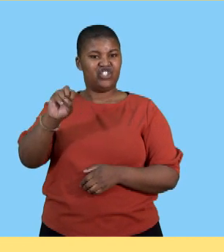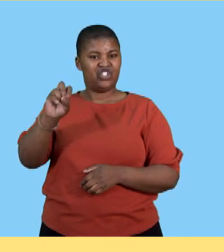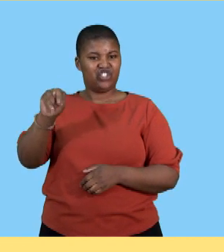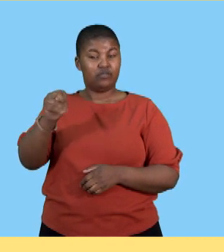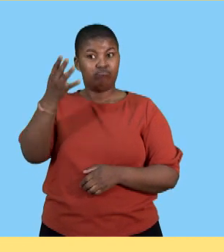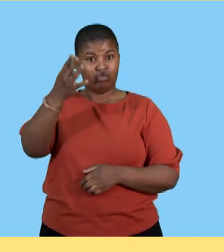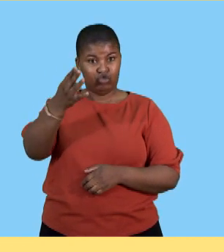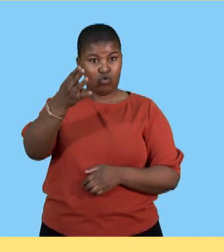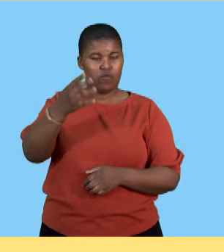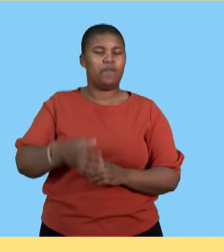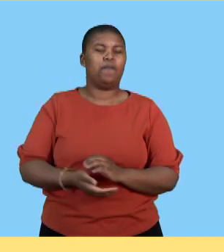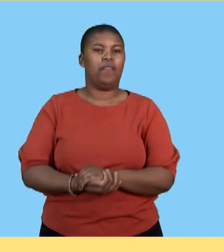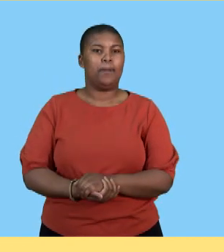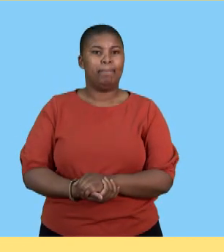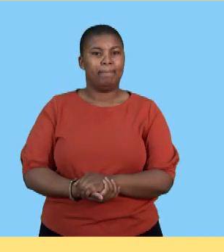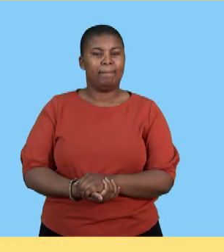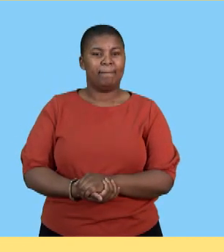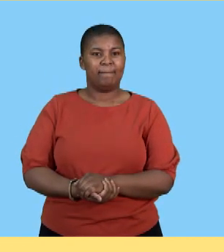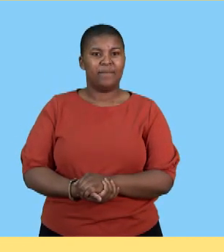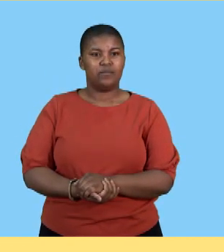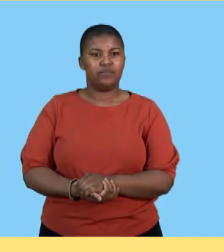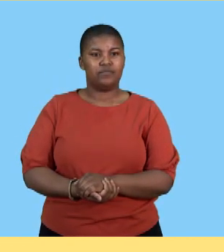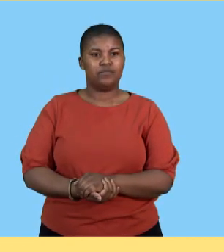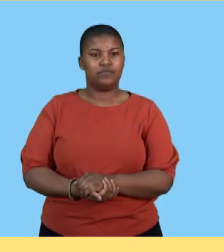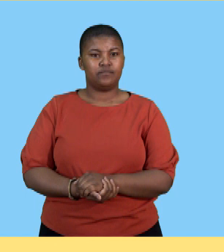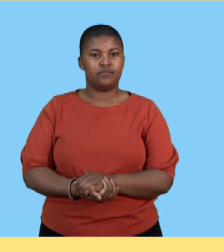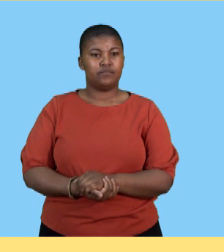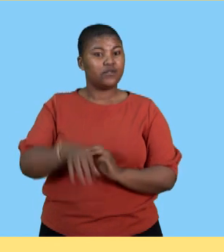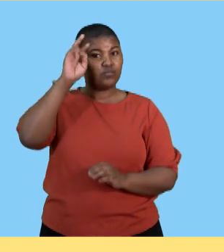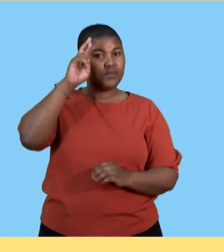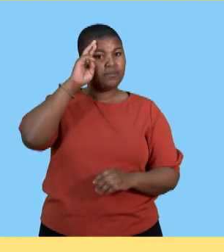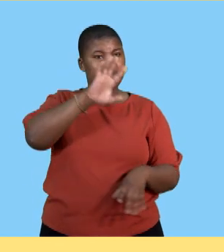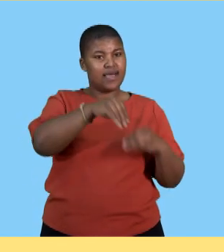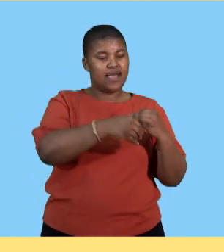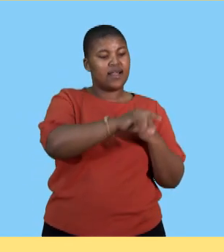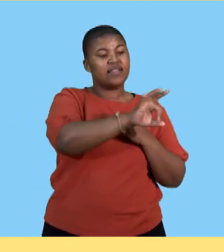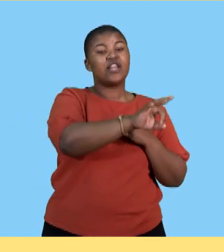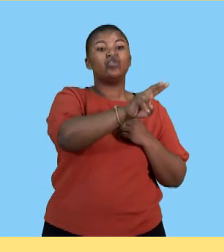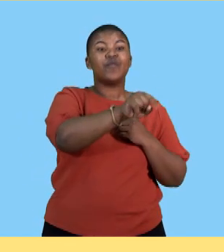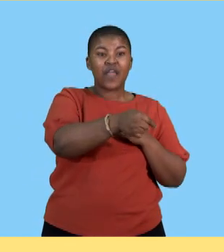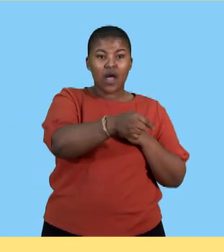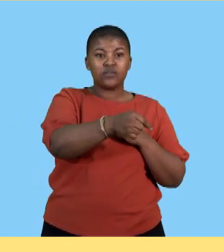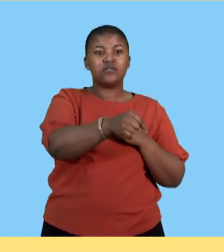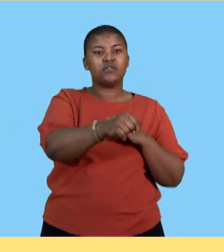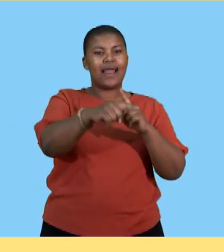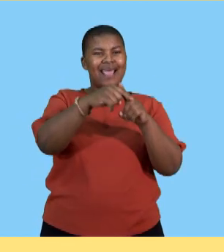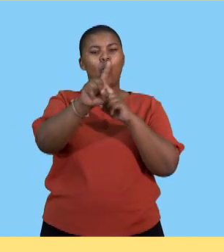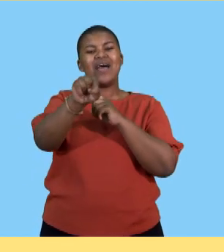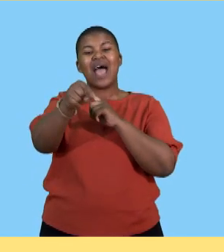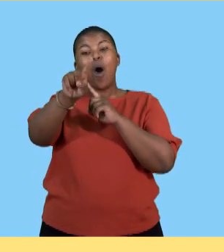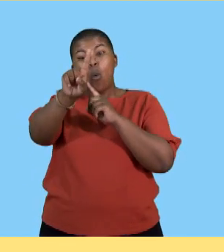This is what we then end up with. Remember, we add the 1,000 that is still